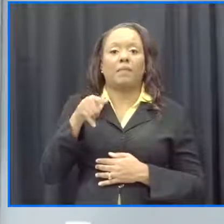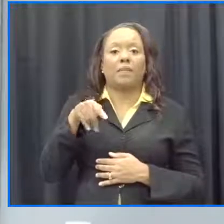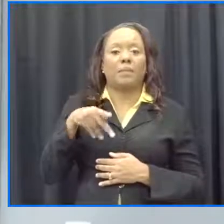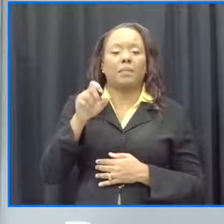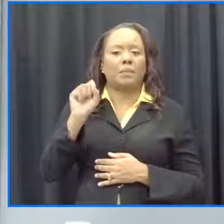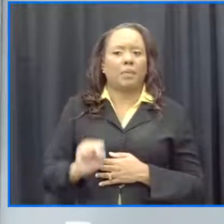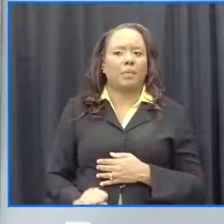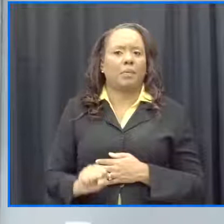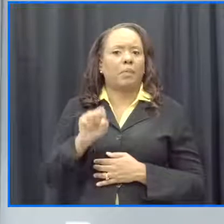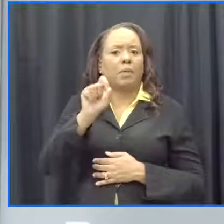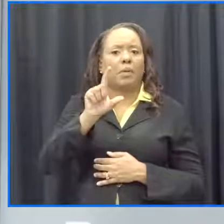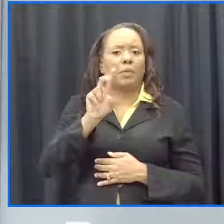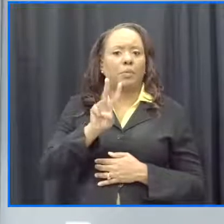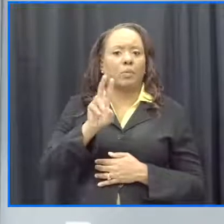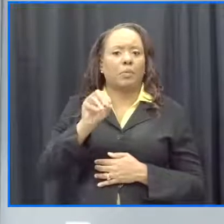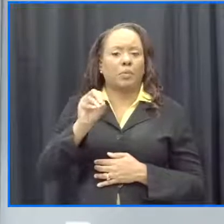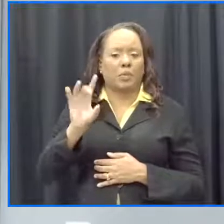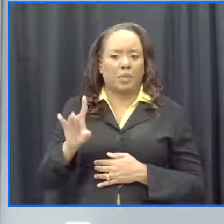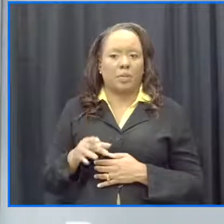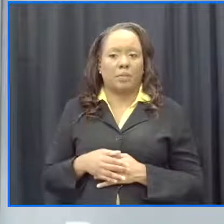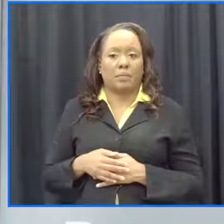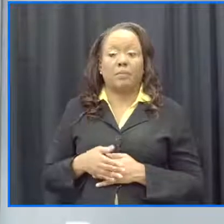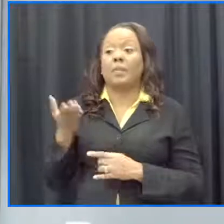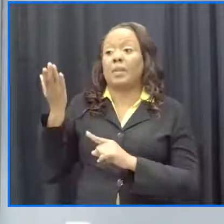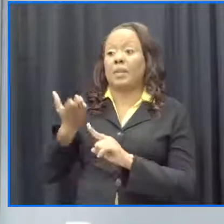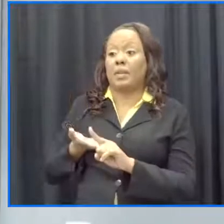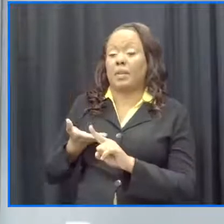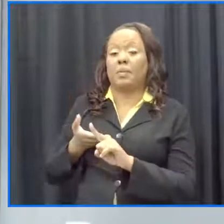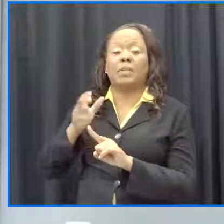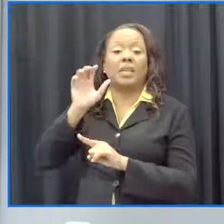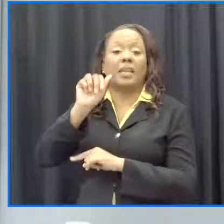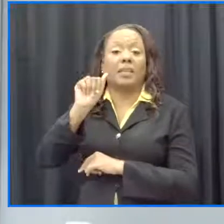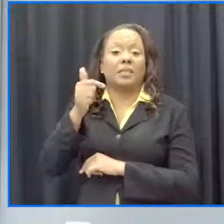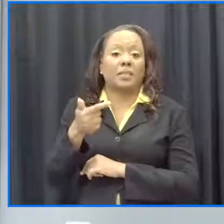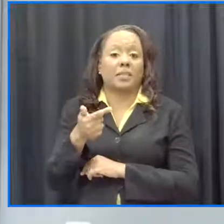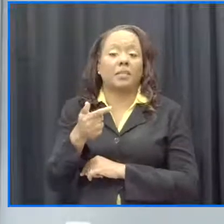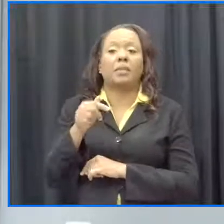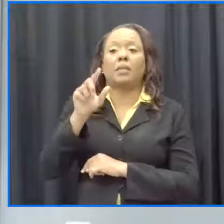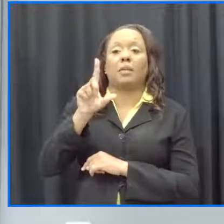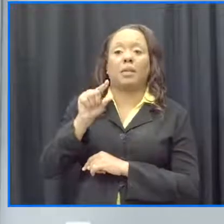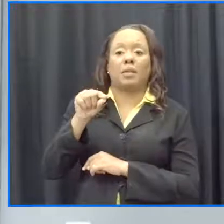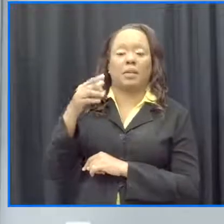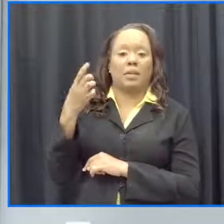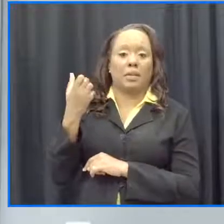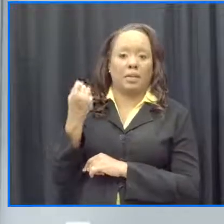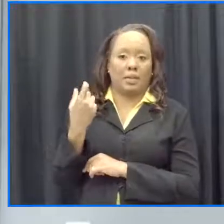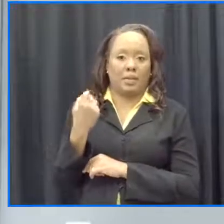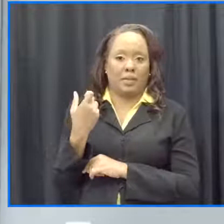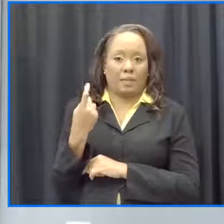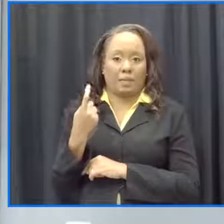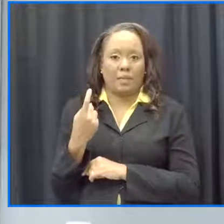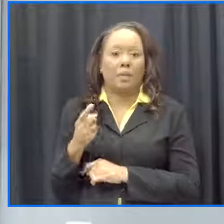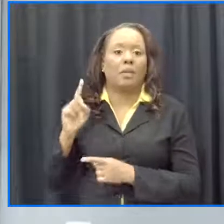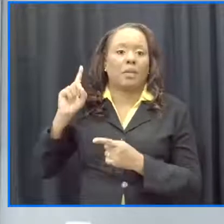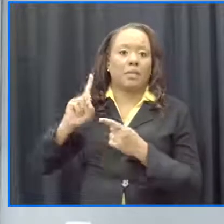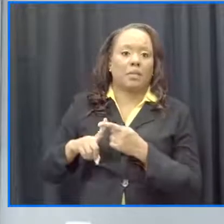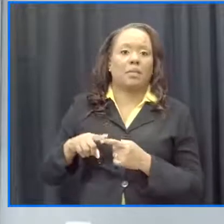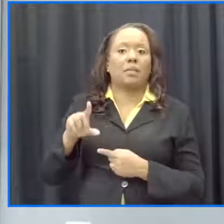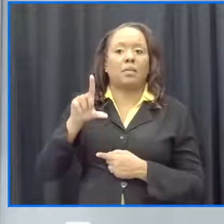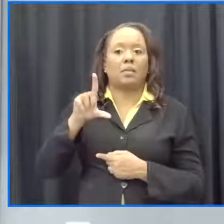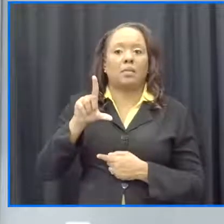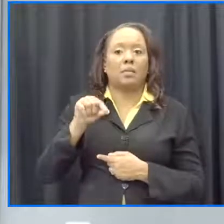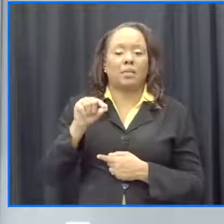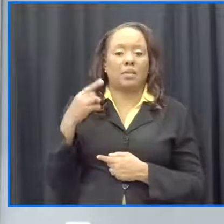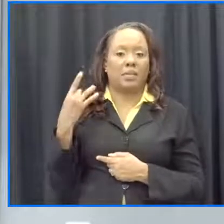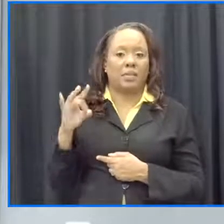2008. He was appointed as Attorney General in 2011, a position which he held